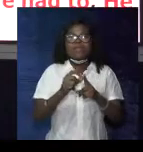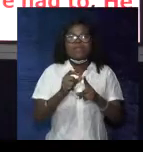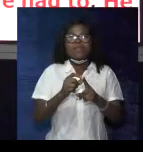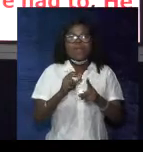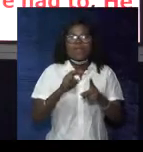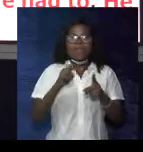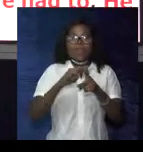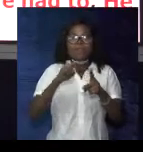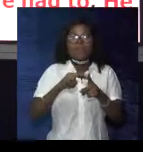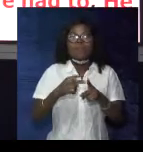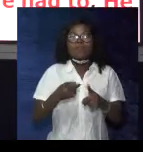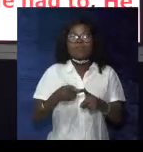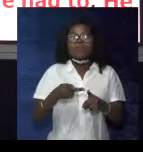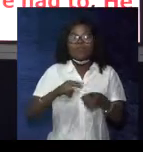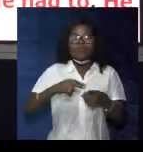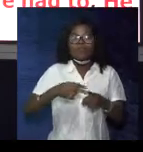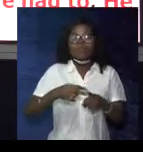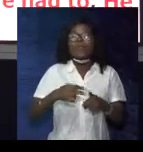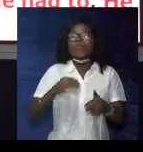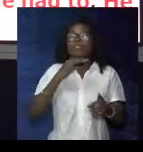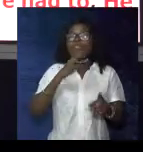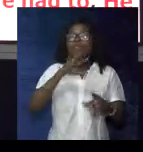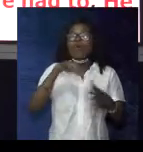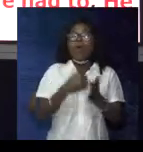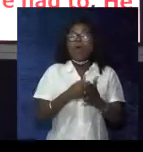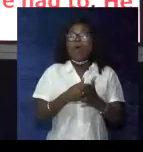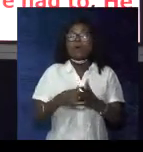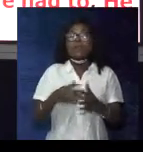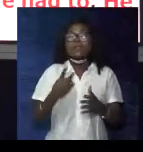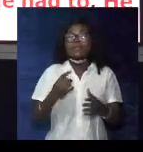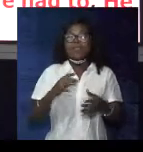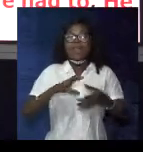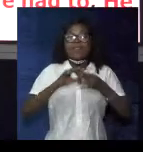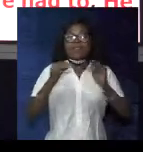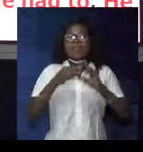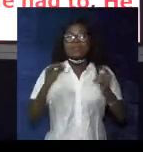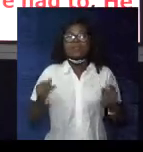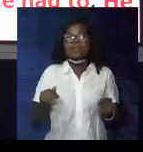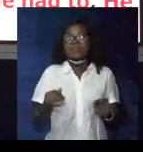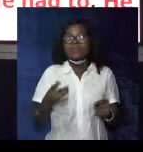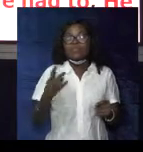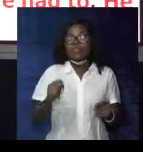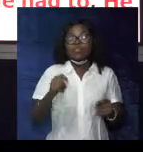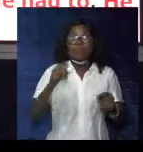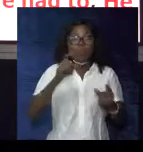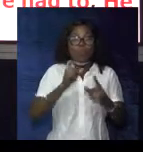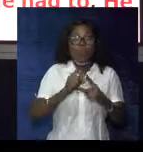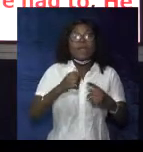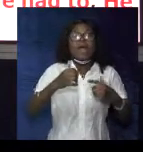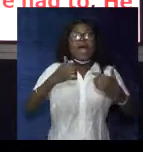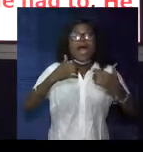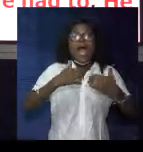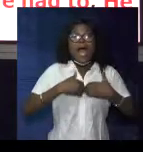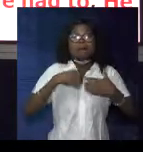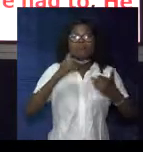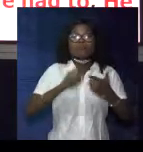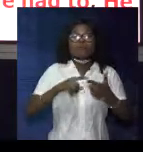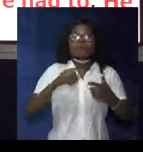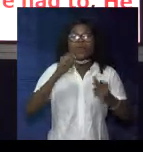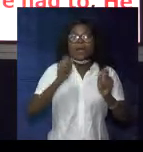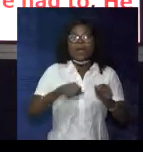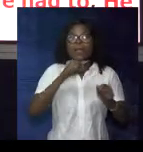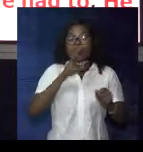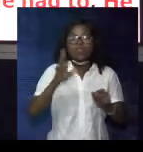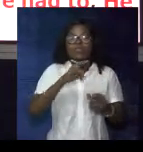note that we can use the word have to in all tenses. The word have to can be used in